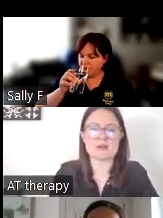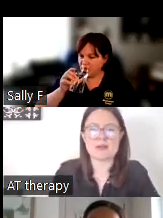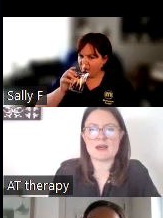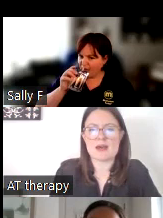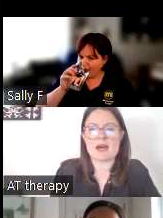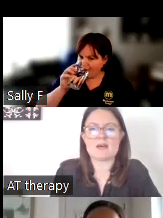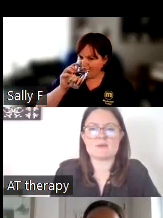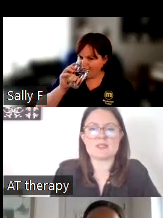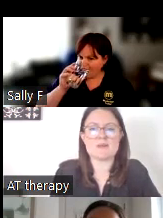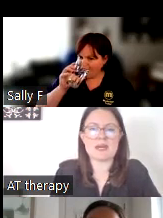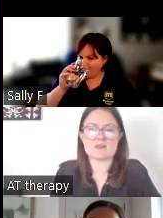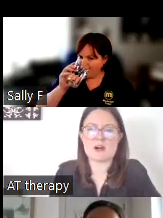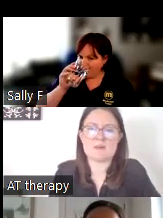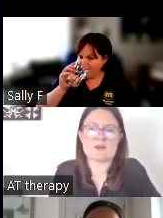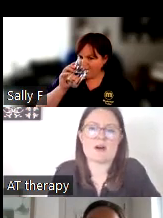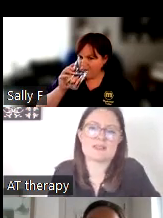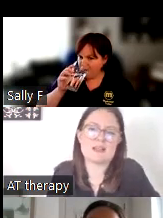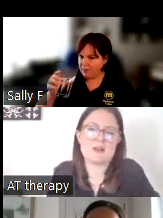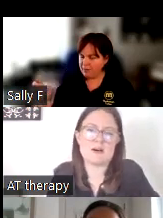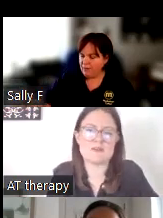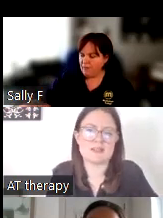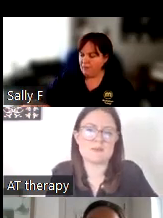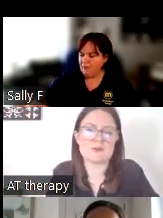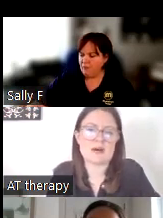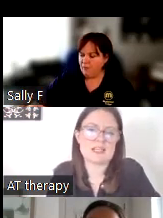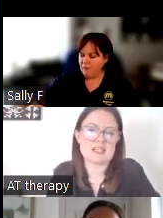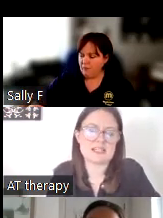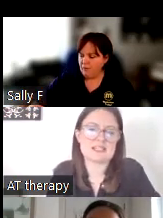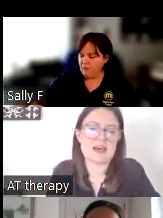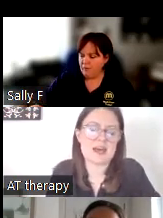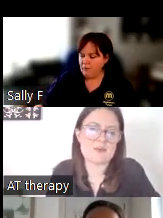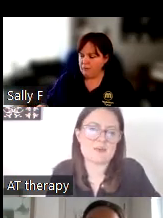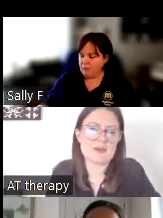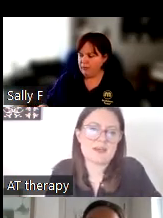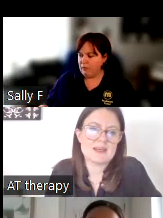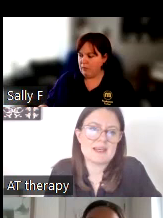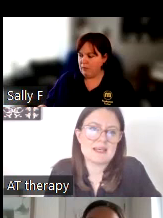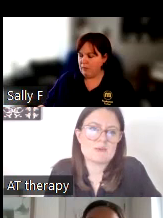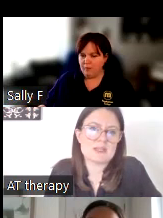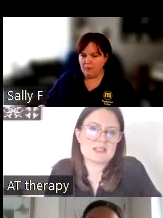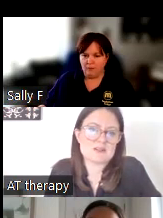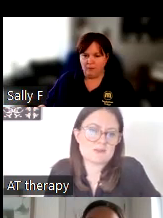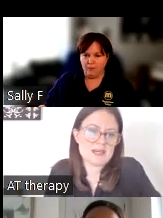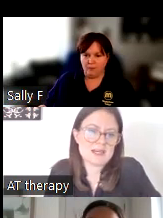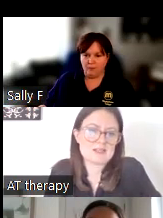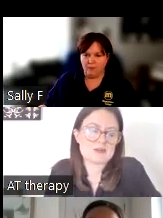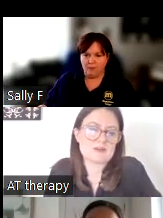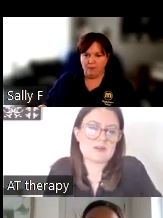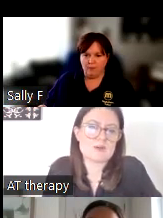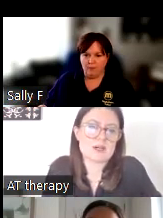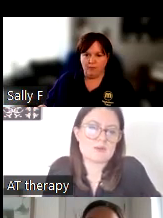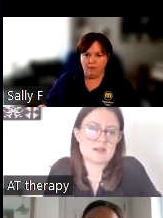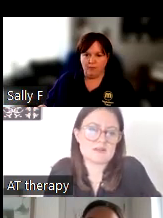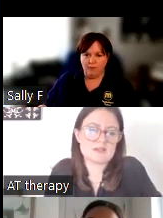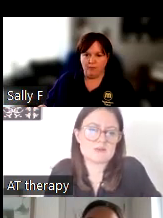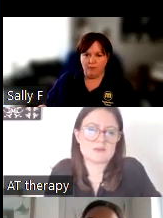system. So you may have come across a lot of symbol packages within your careers, or if